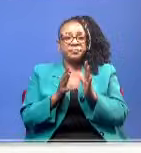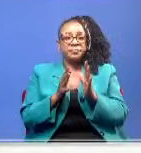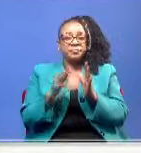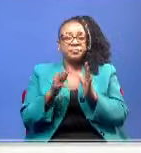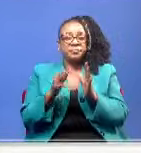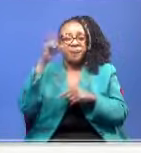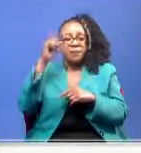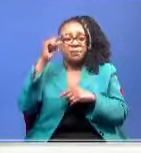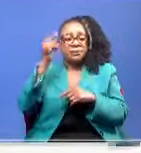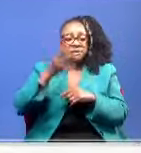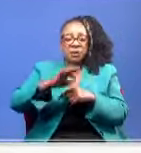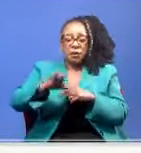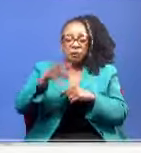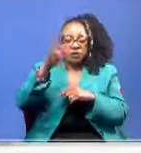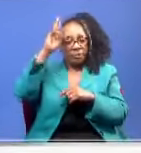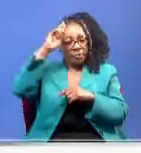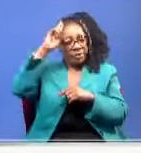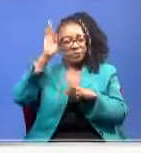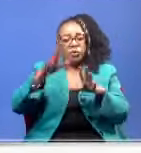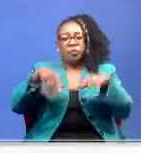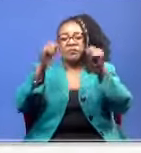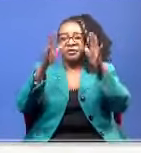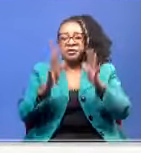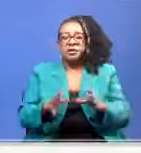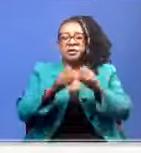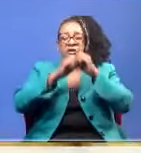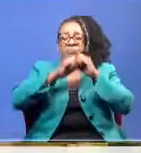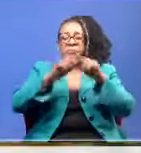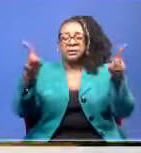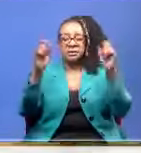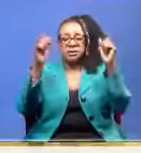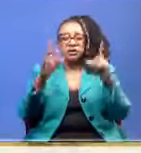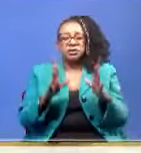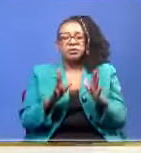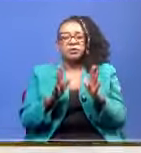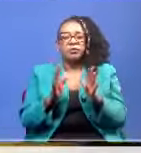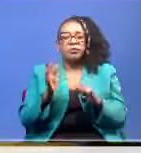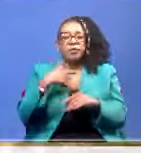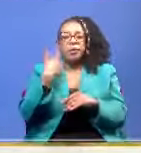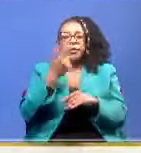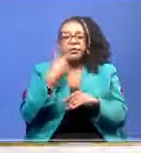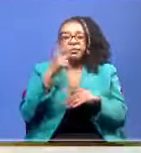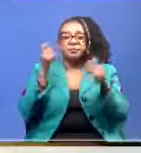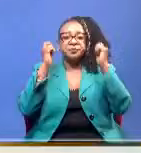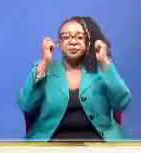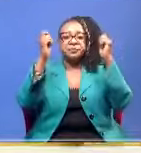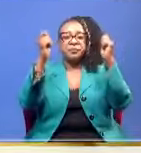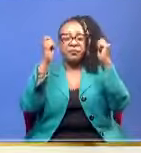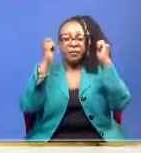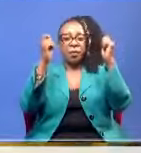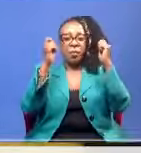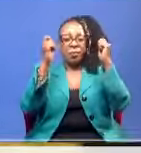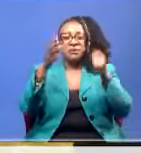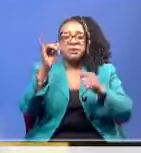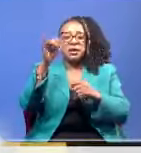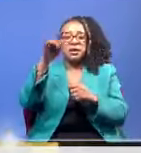In Mombasa County, police officers had to disperse the teachers, saying their strike was